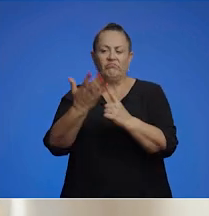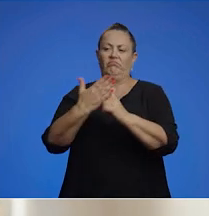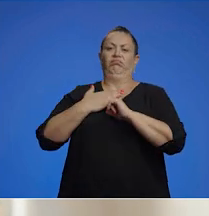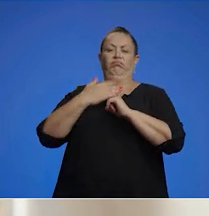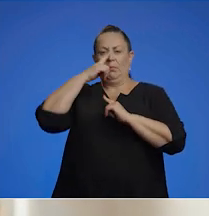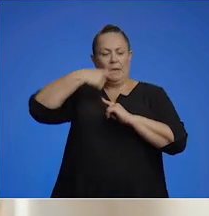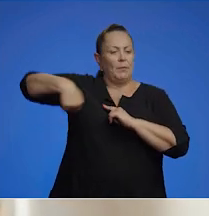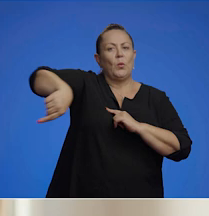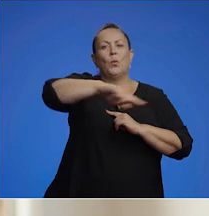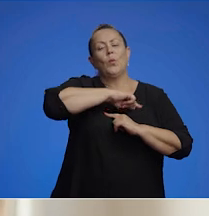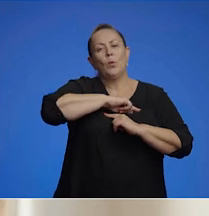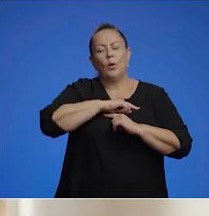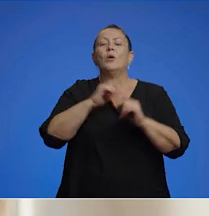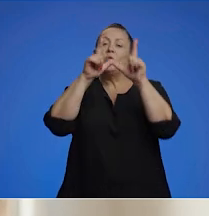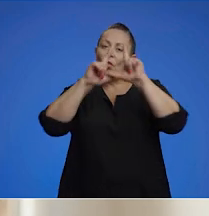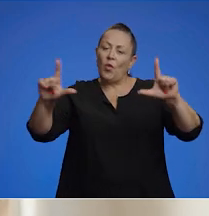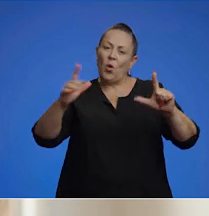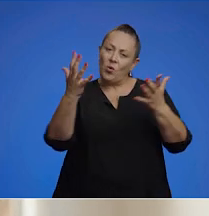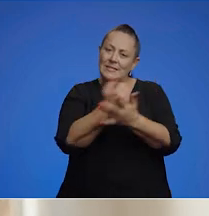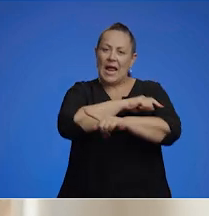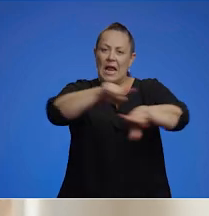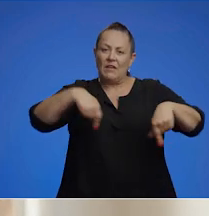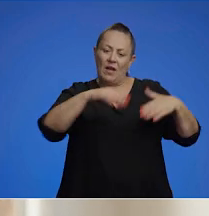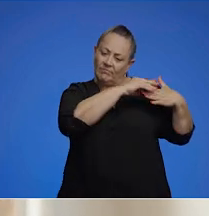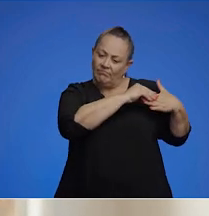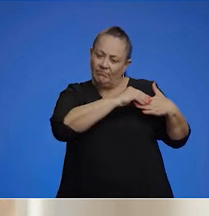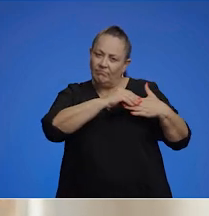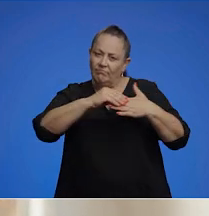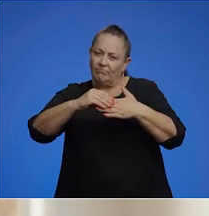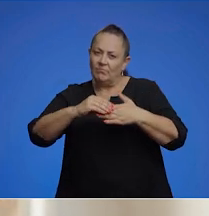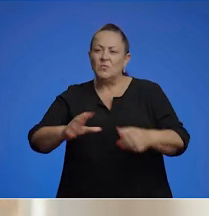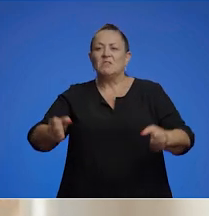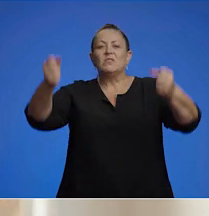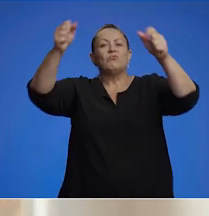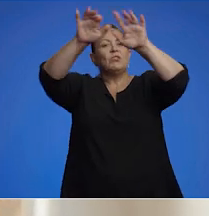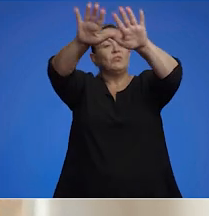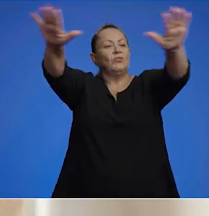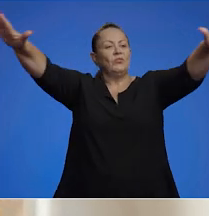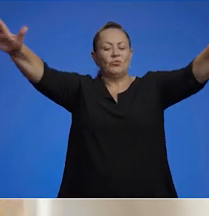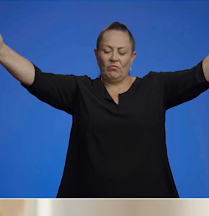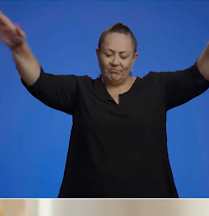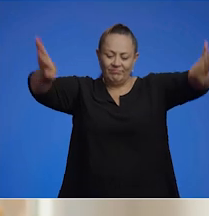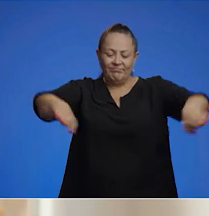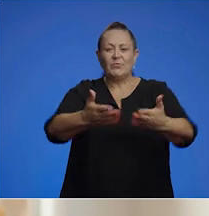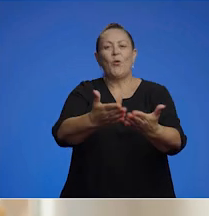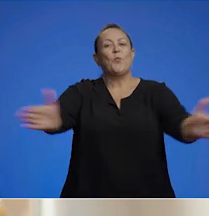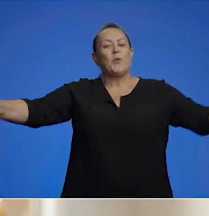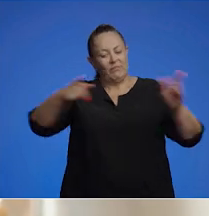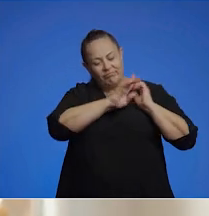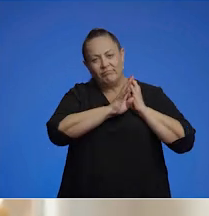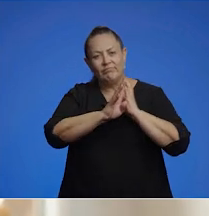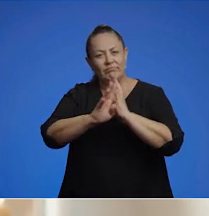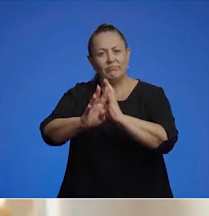our oppression. And the Lord brought us out of Egypt with mighty hand and outstretched arm, with